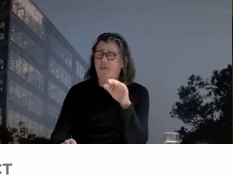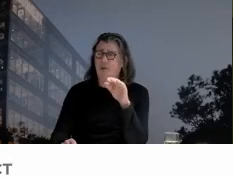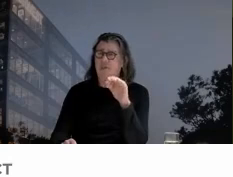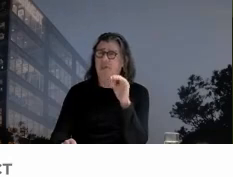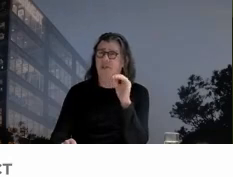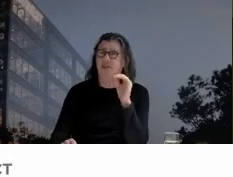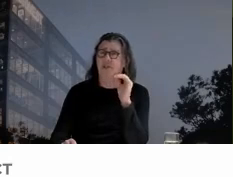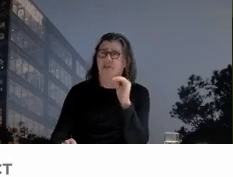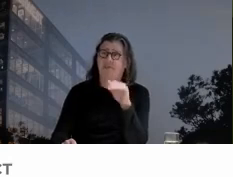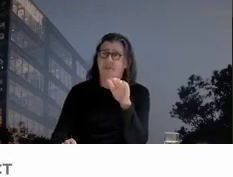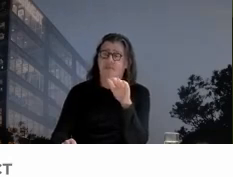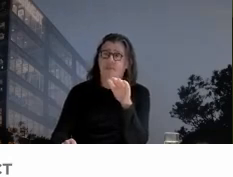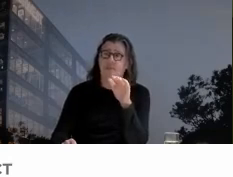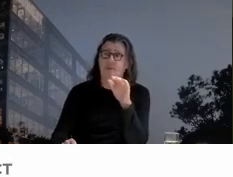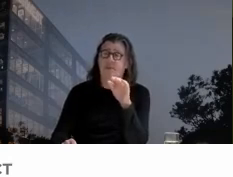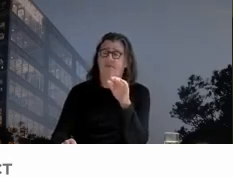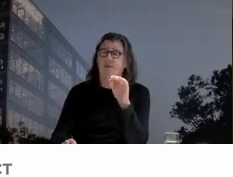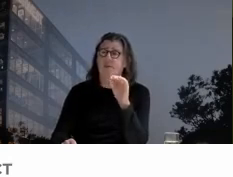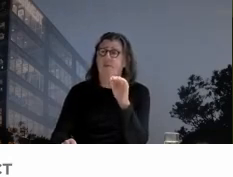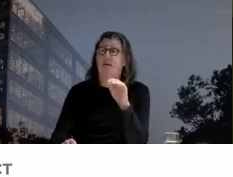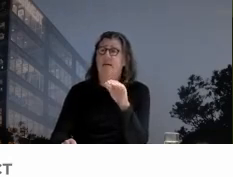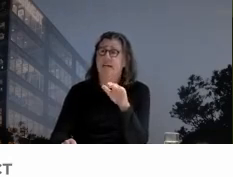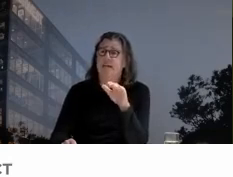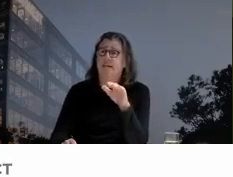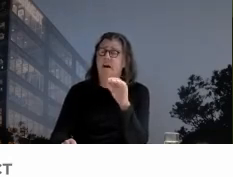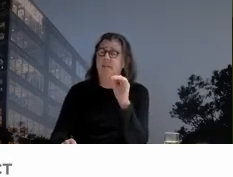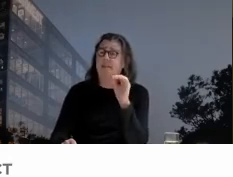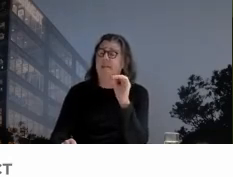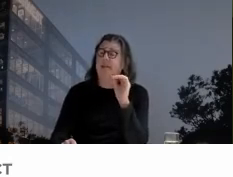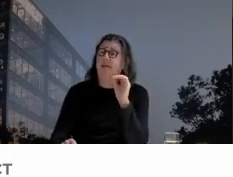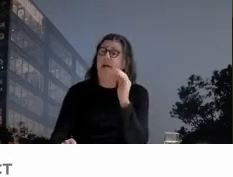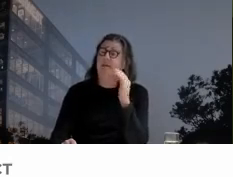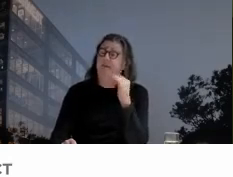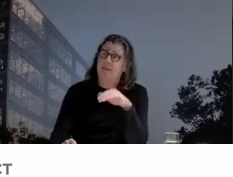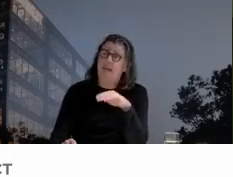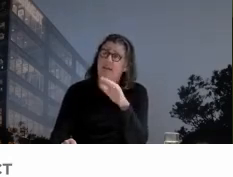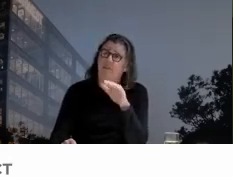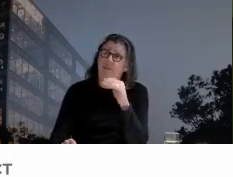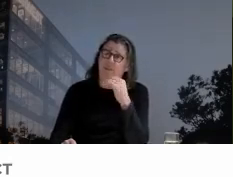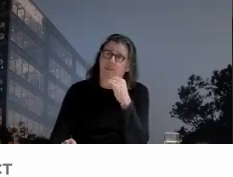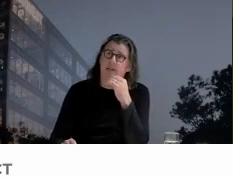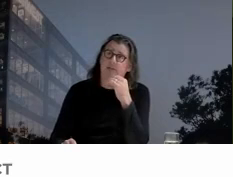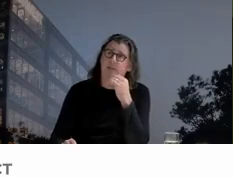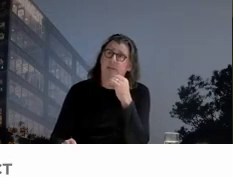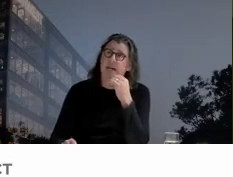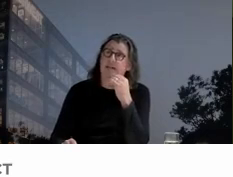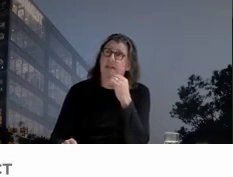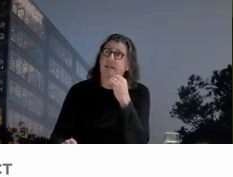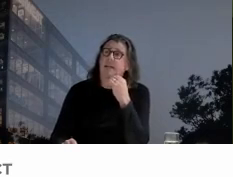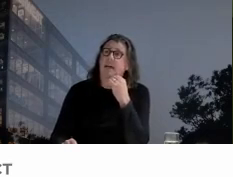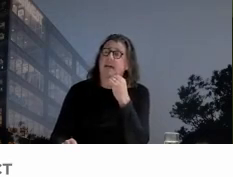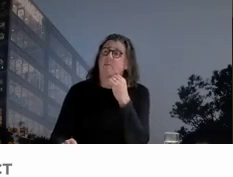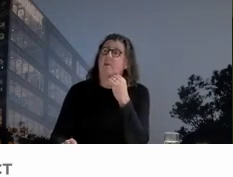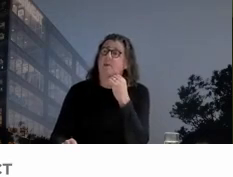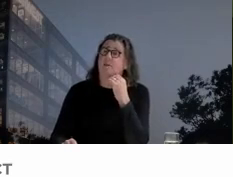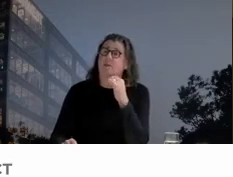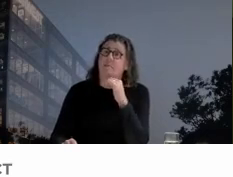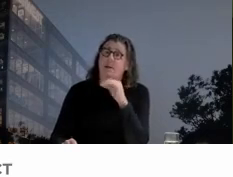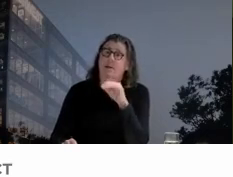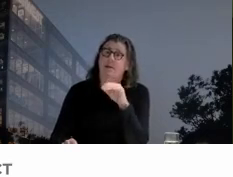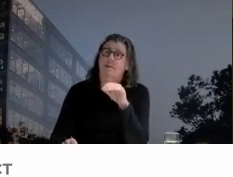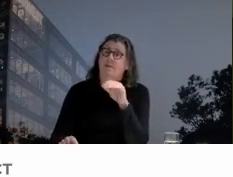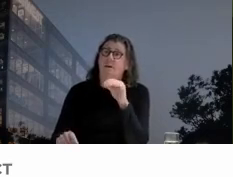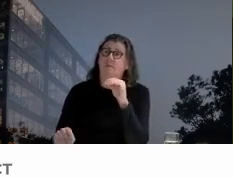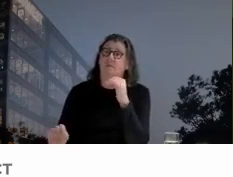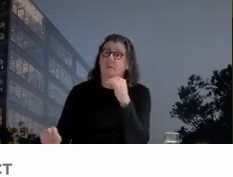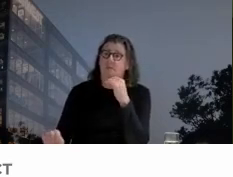I'm going to focus in on 2, the first of which is about structure and again, carbon. The second of which is about the facade. We also